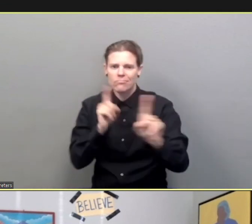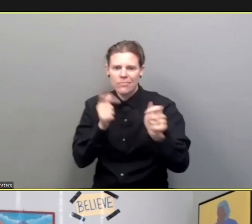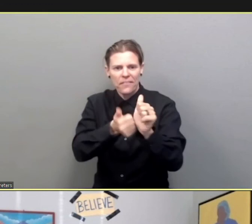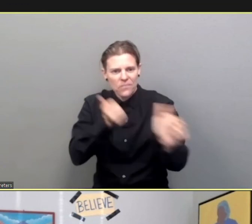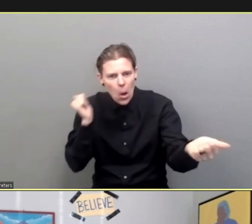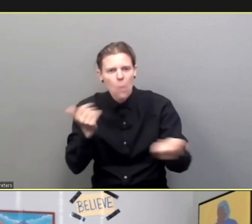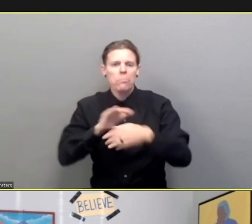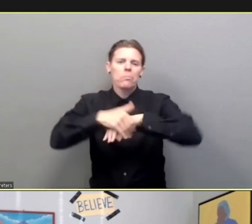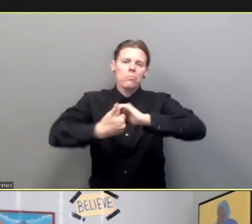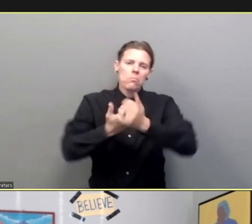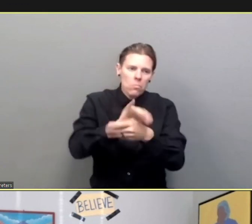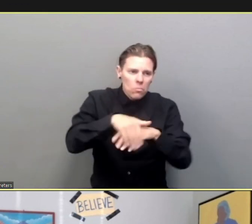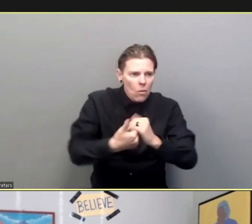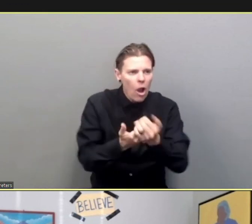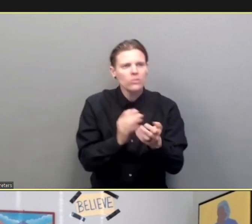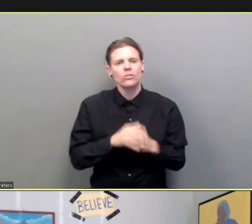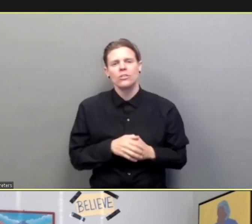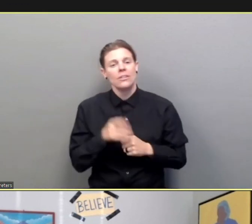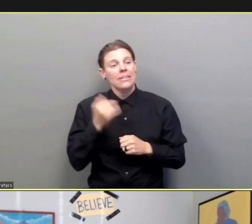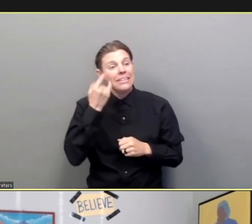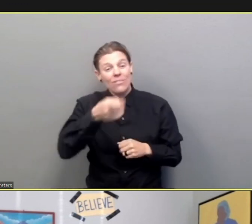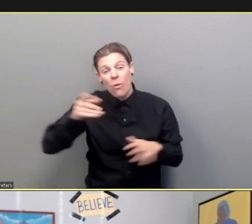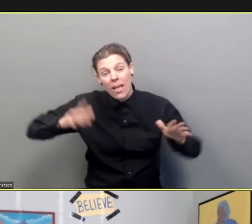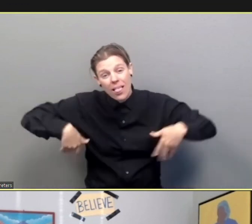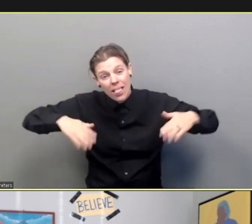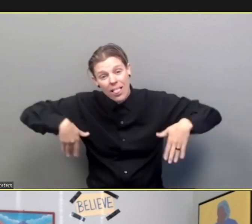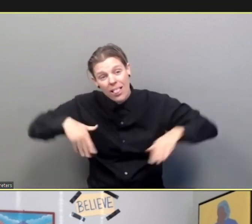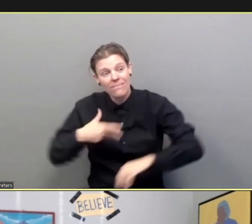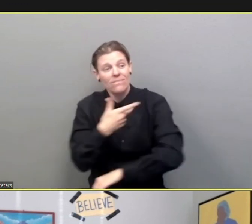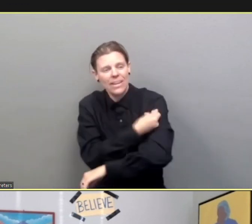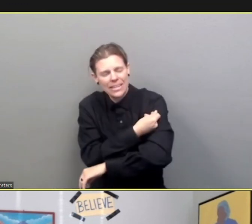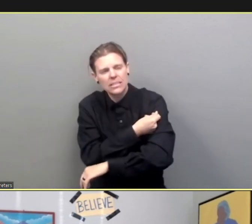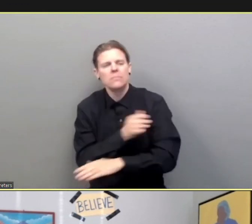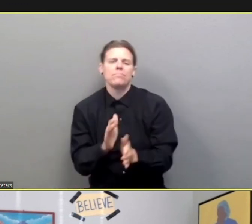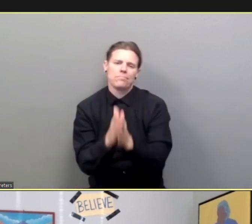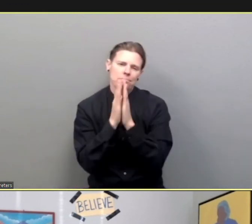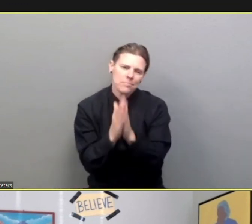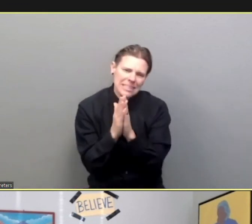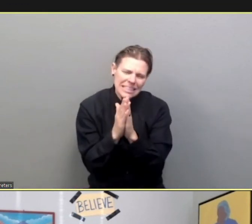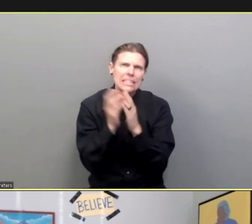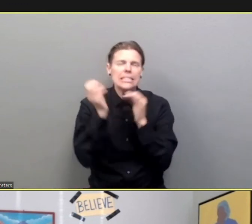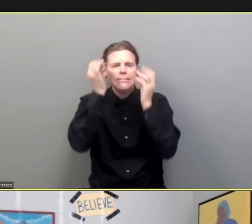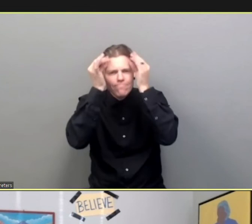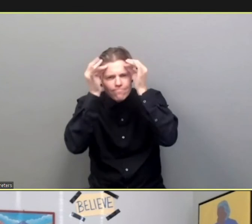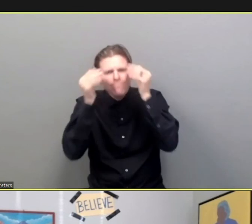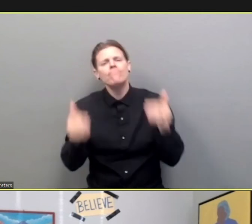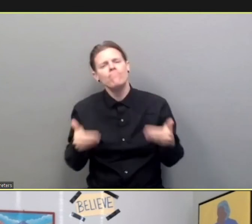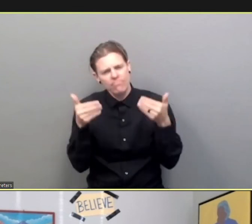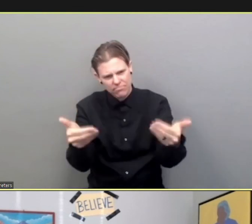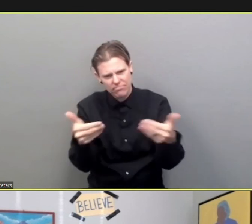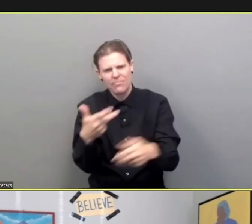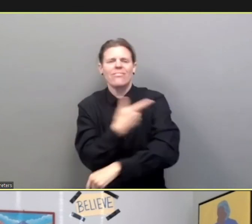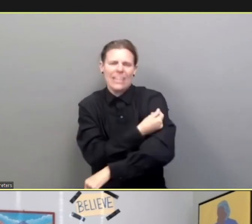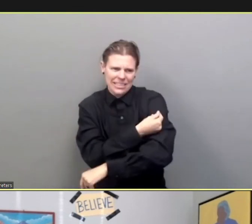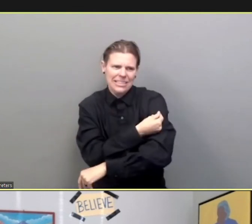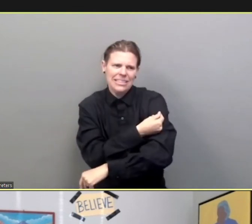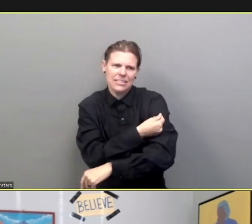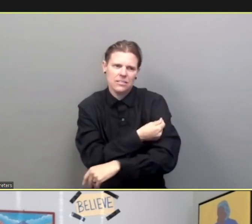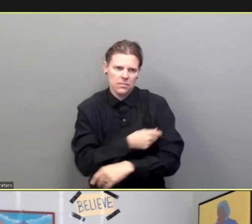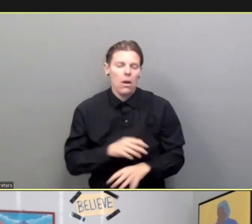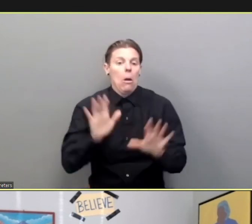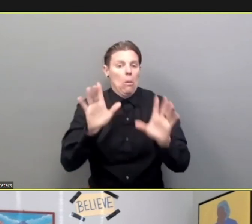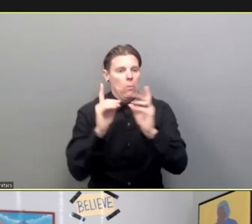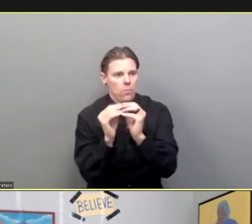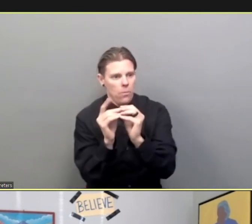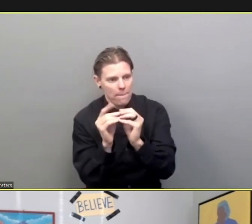I hope you'll consider going out and getting vaccinated. And then I just want to make one other comment. If you've had COVID-19,